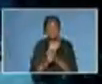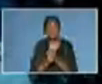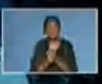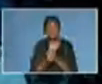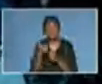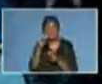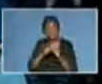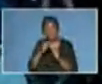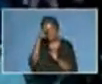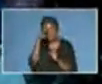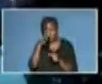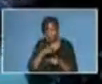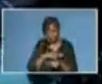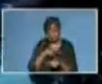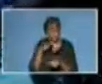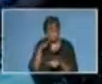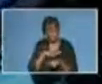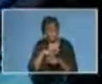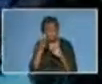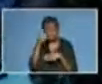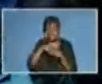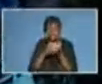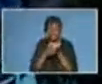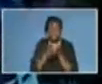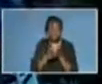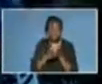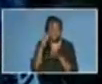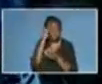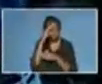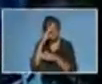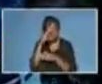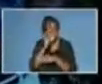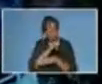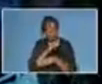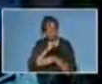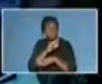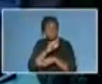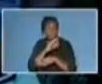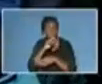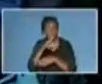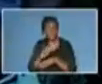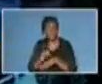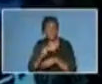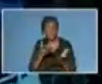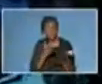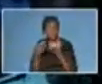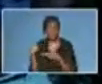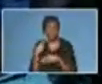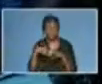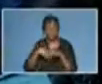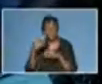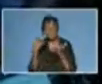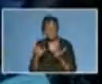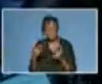So, guys, we've been in the boat. Mr. Nathaniel Gilbert took us out, and he has a very tough task right now. He has to